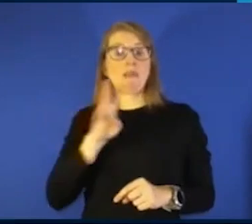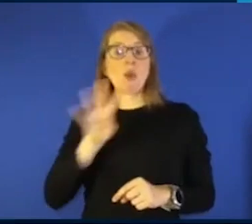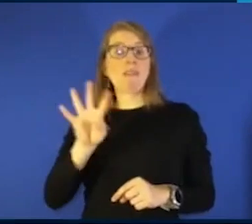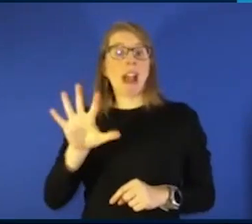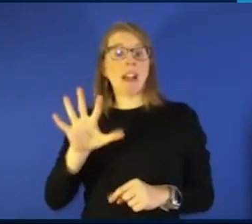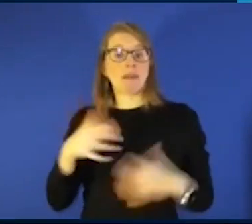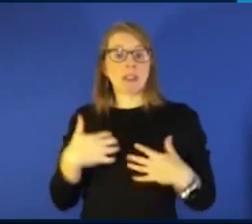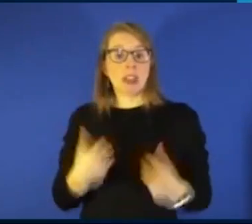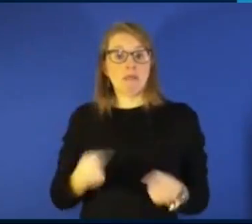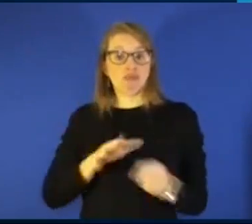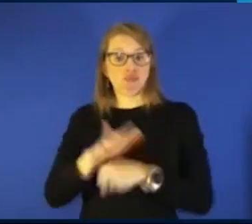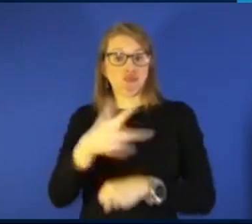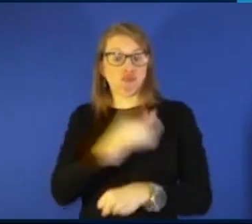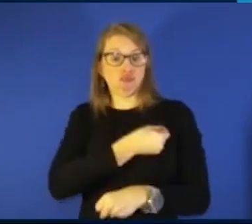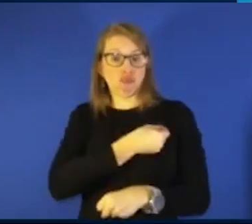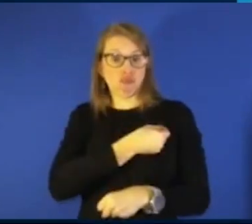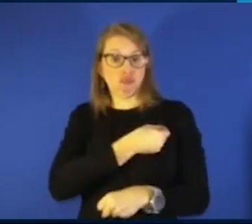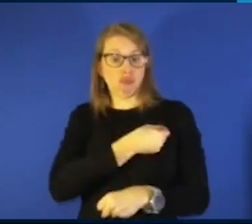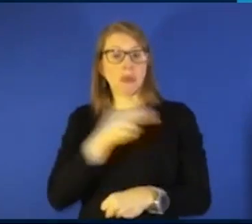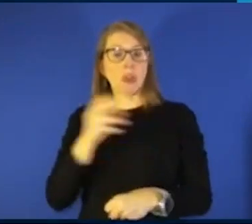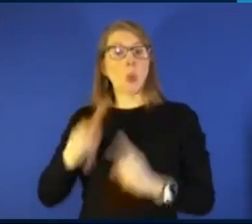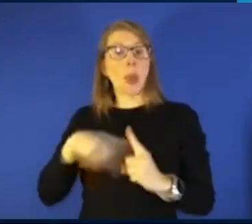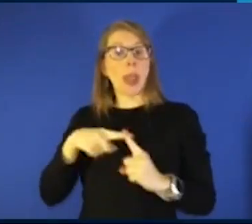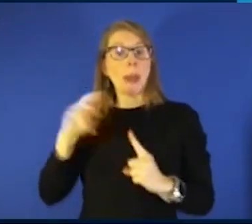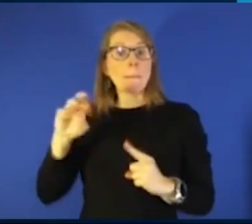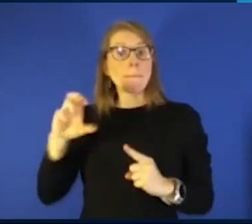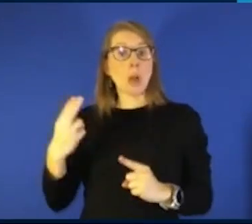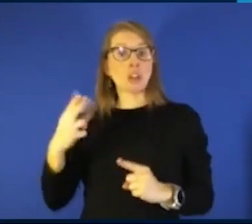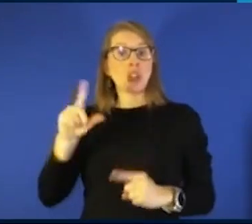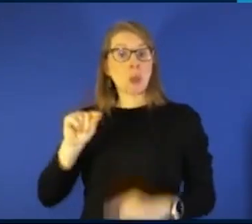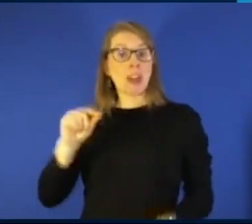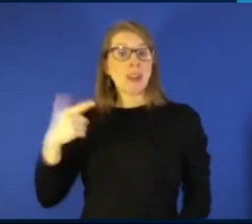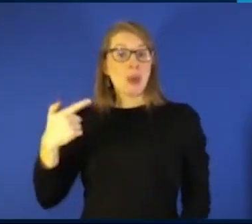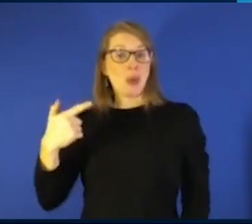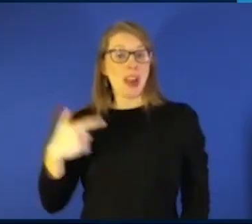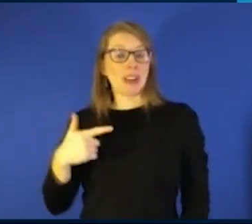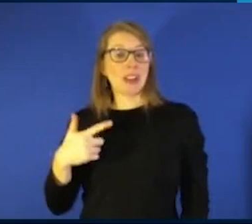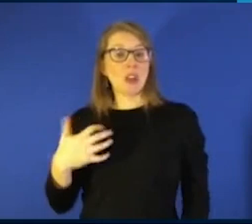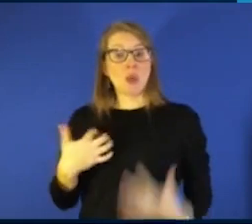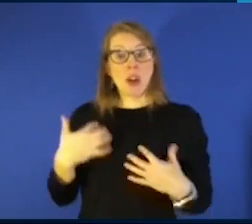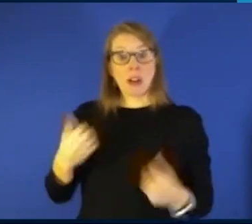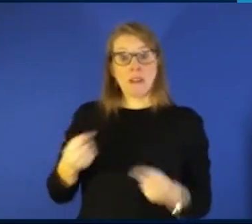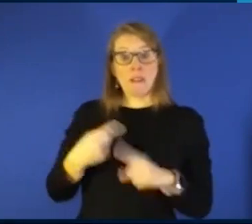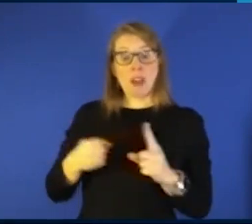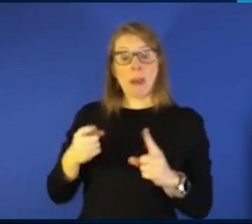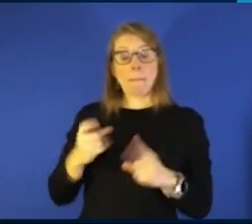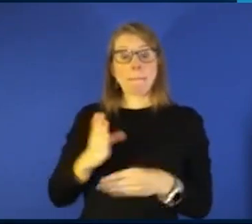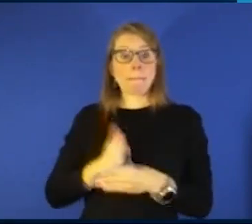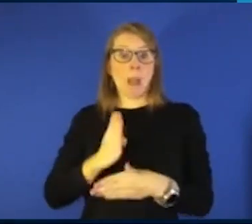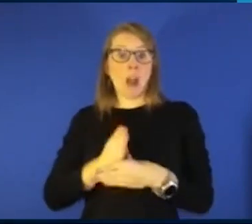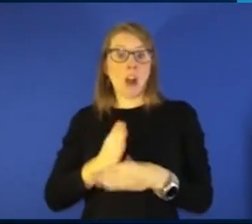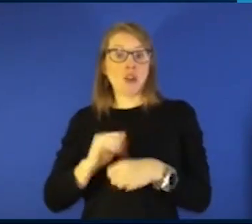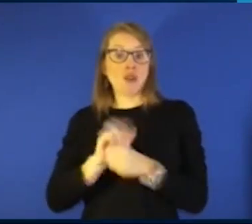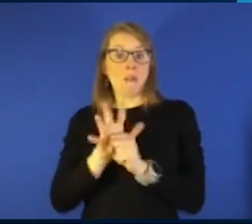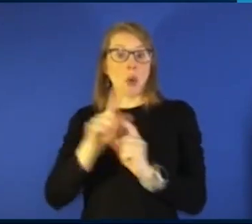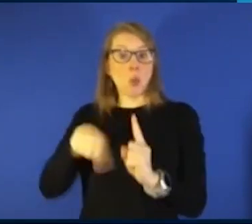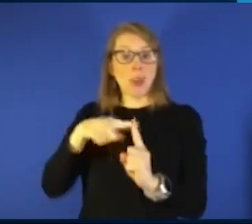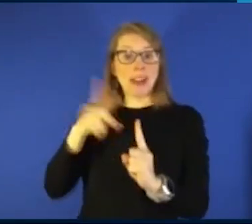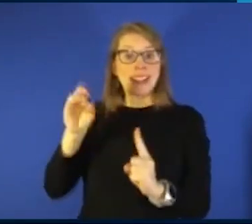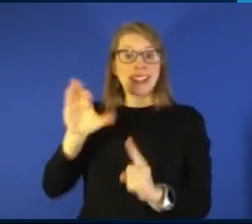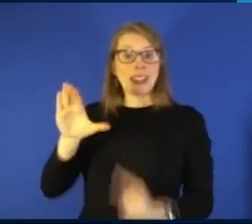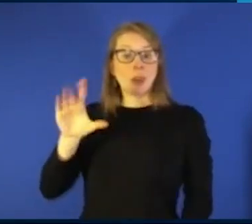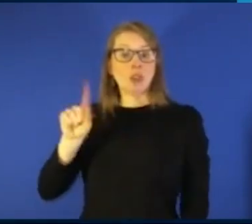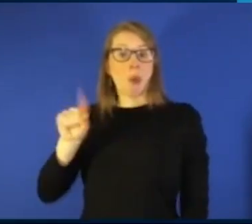fully vaccinated as of March of 2021, and recovered from a moderate case of COVID in December of